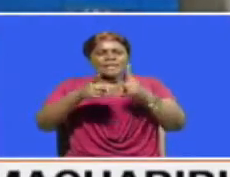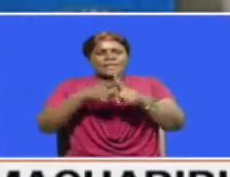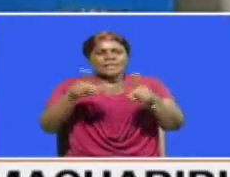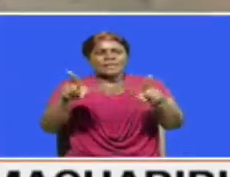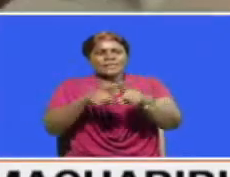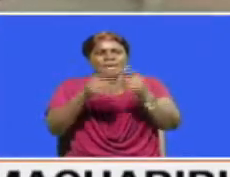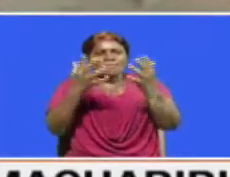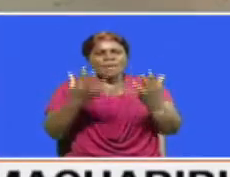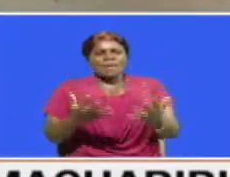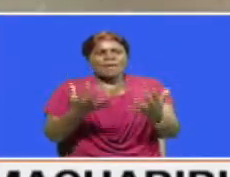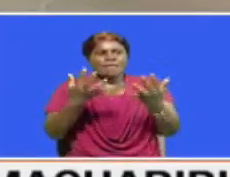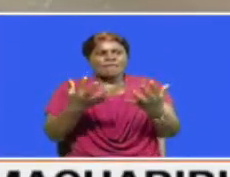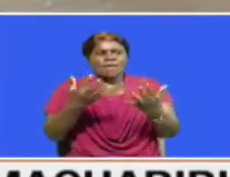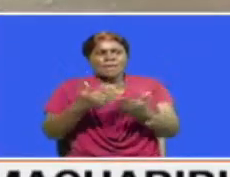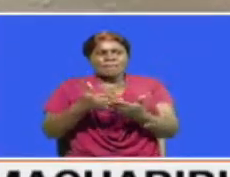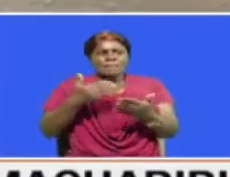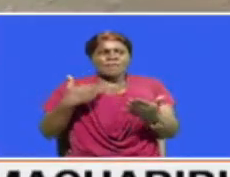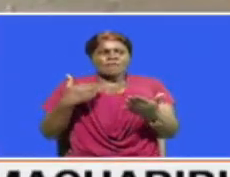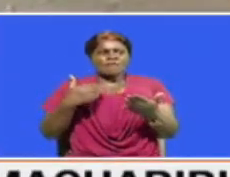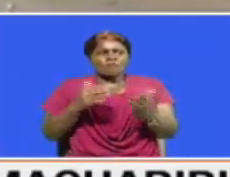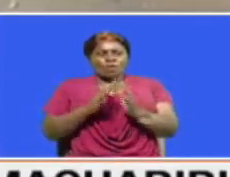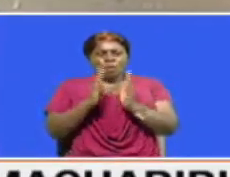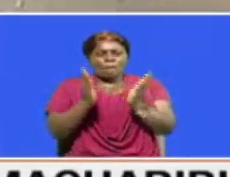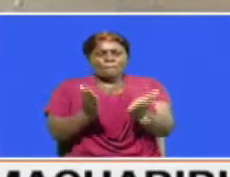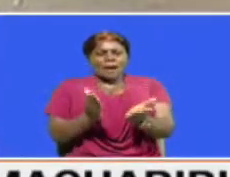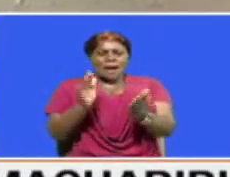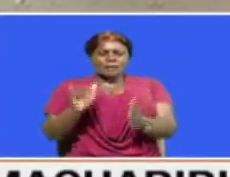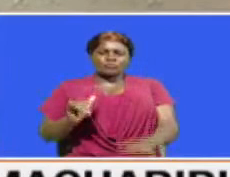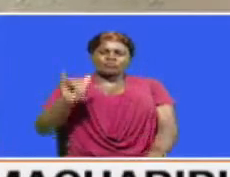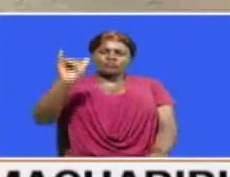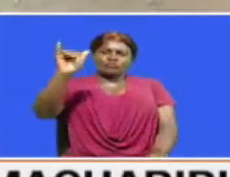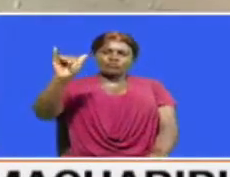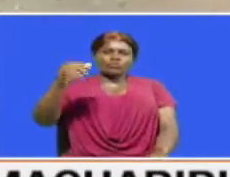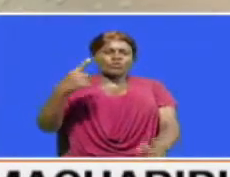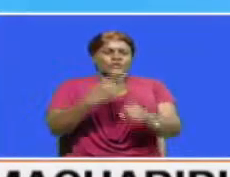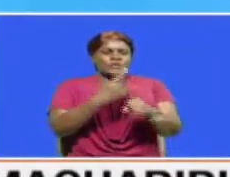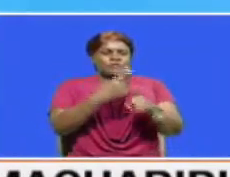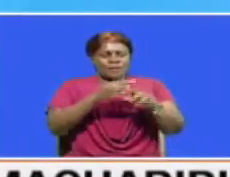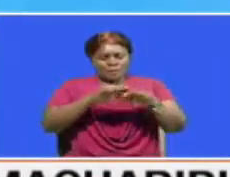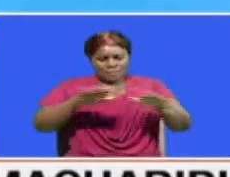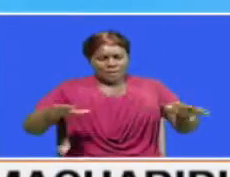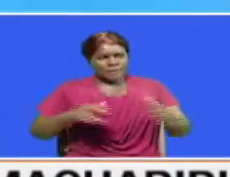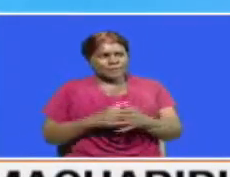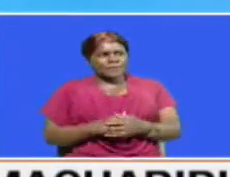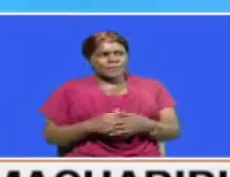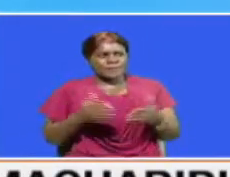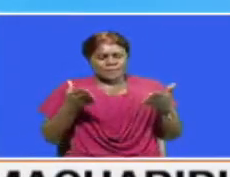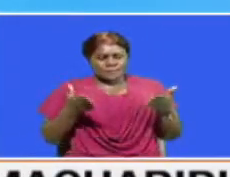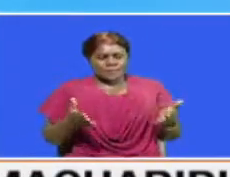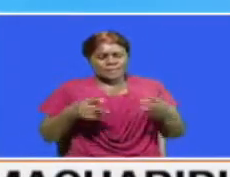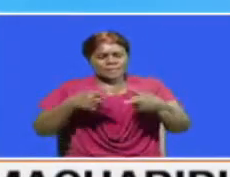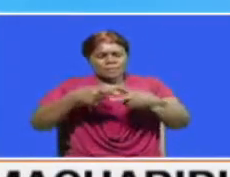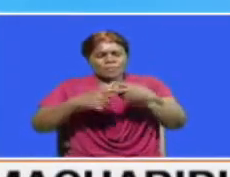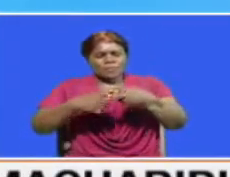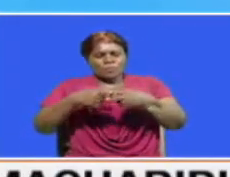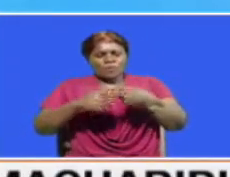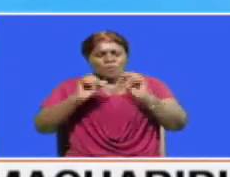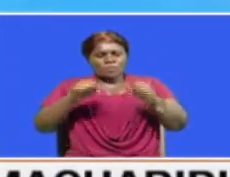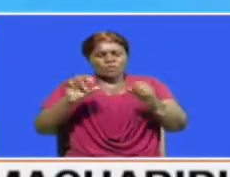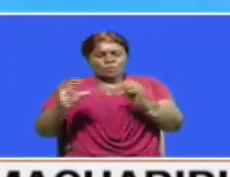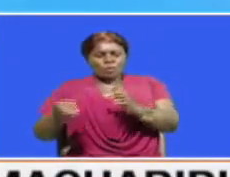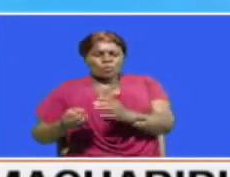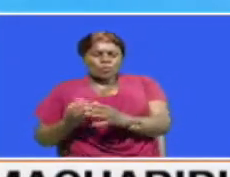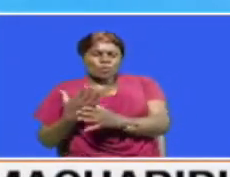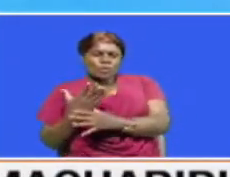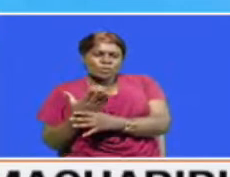ikiwemo uzito na ubora kabla ya kupakia ili kuuza katika masoko tofauti. This factory can actually